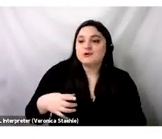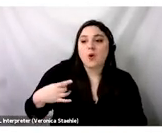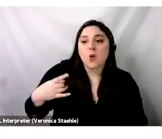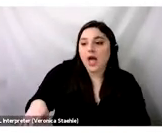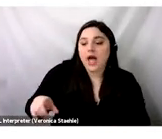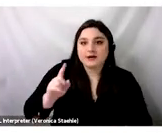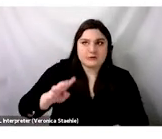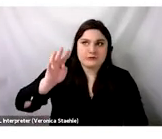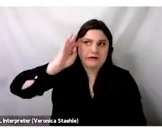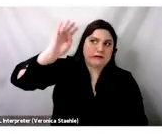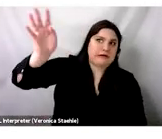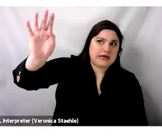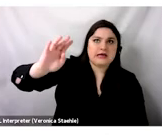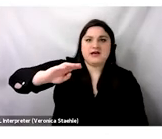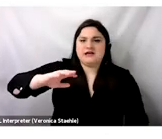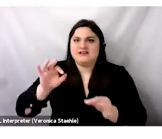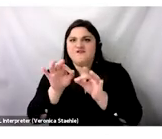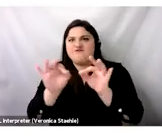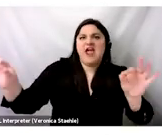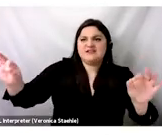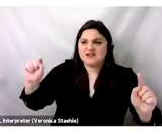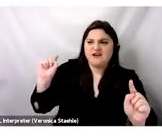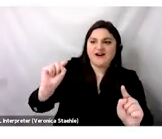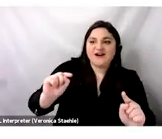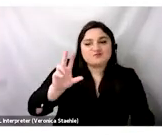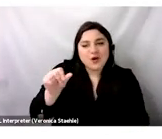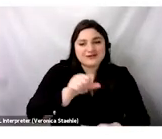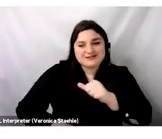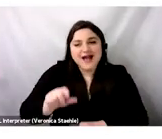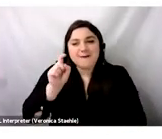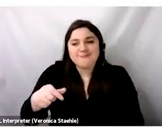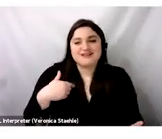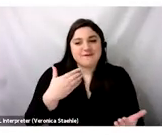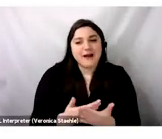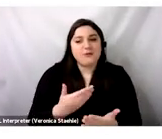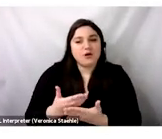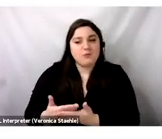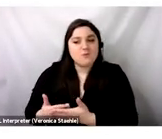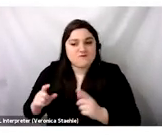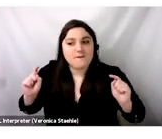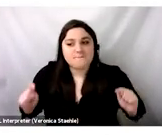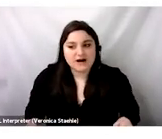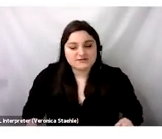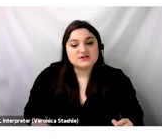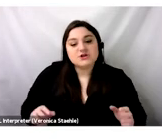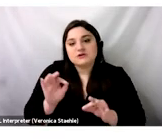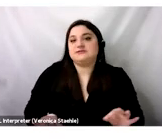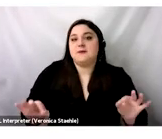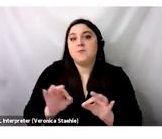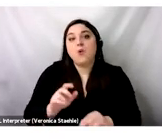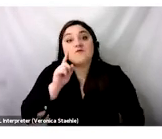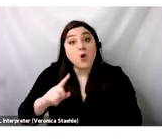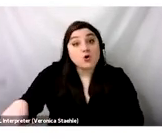are clickbait or what have you. So it's important to take what I'm saying through a lens of